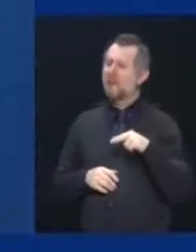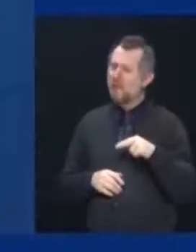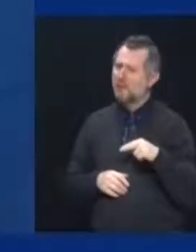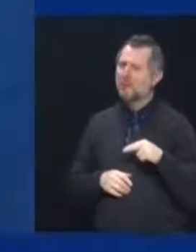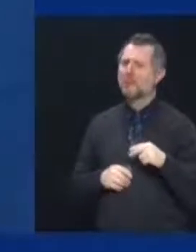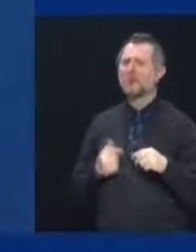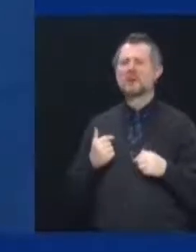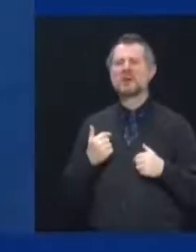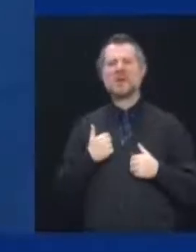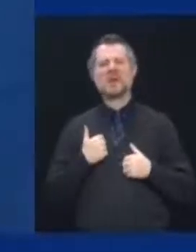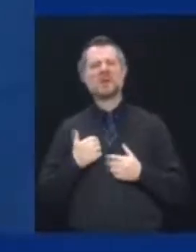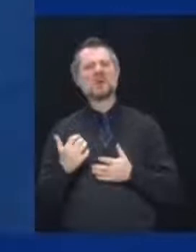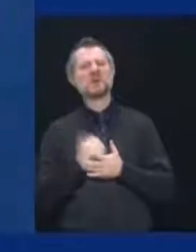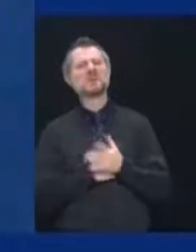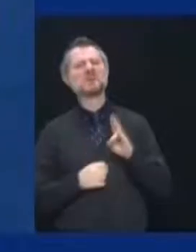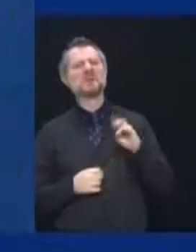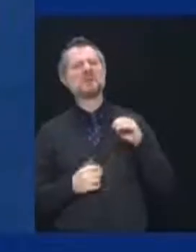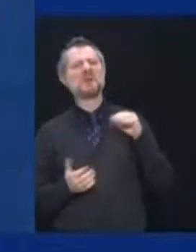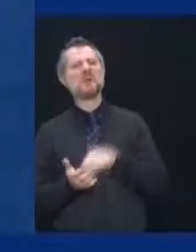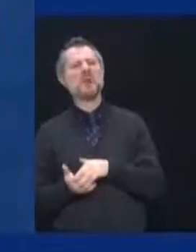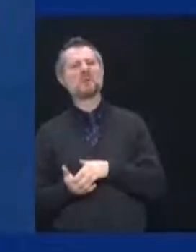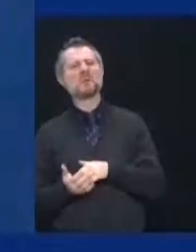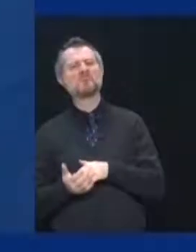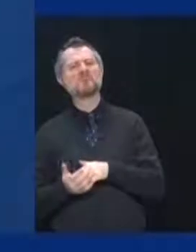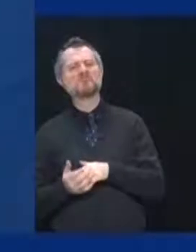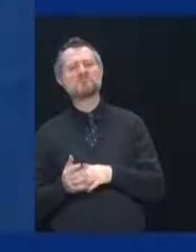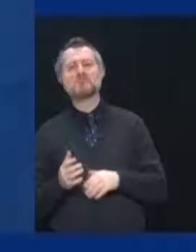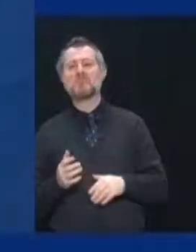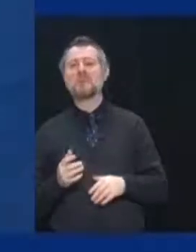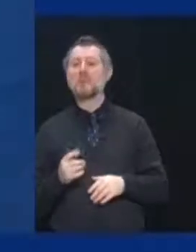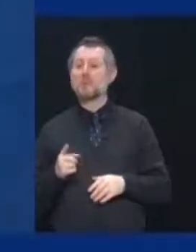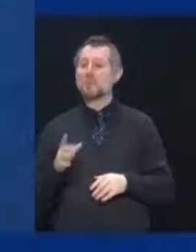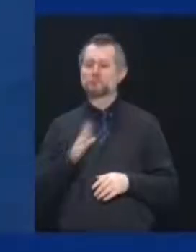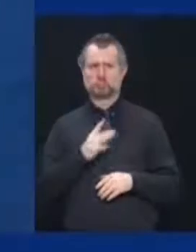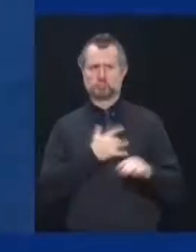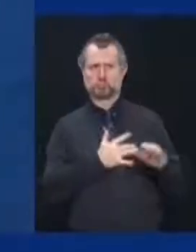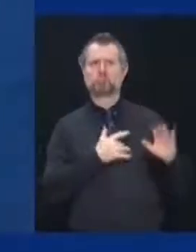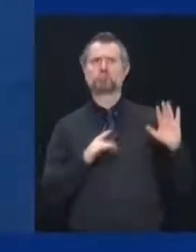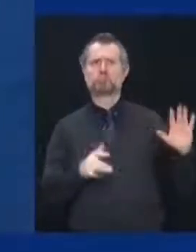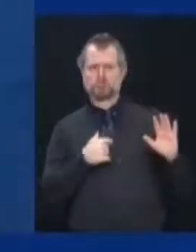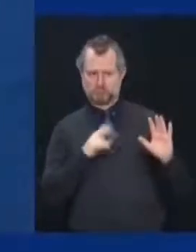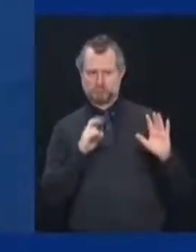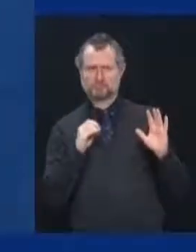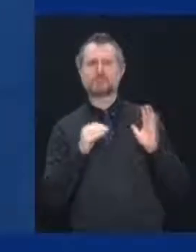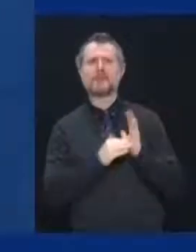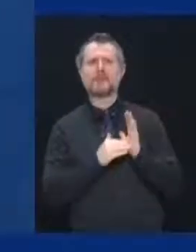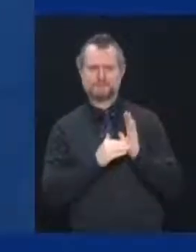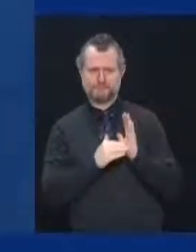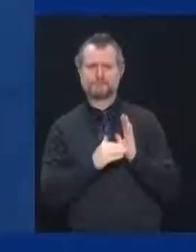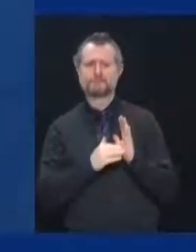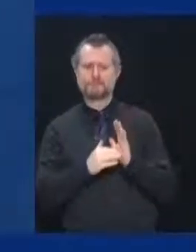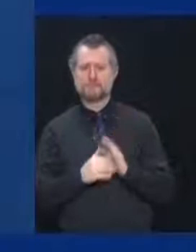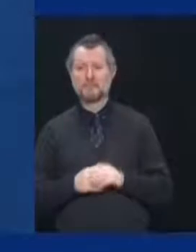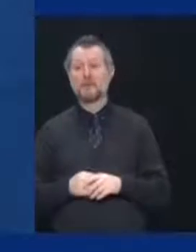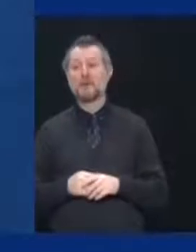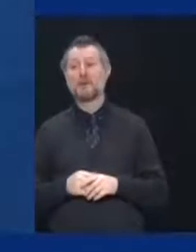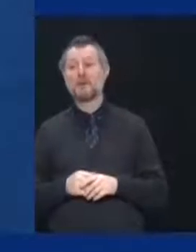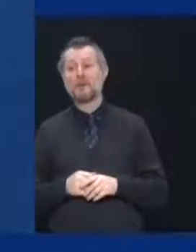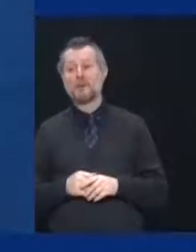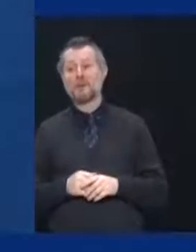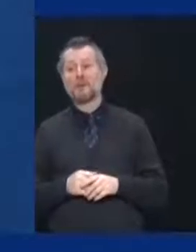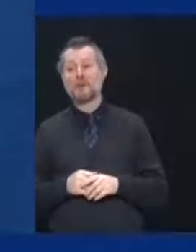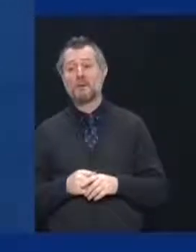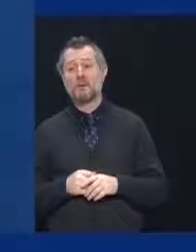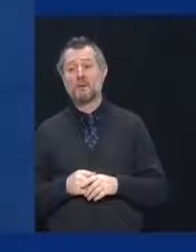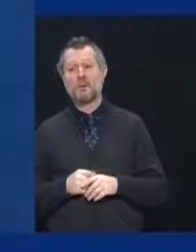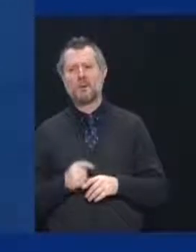your gross income was $70,000 under penalty of perjury, also on a tax form. And you said, well, I